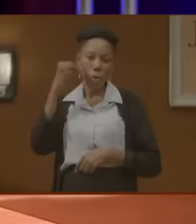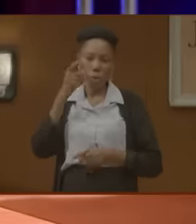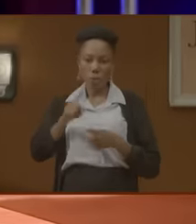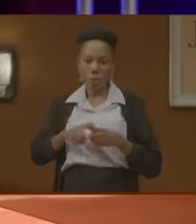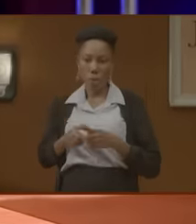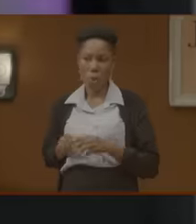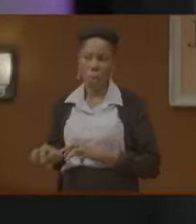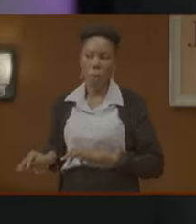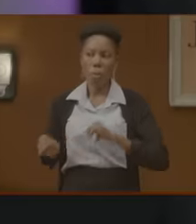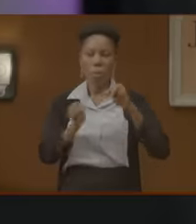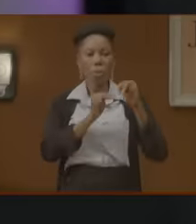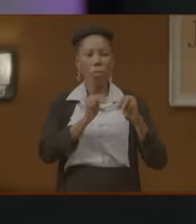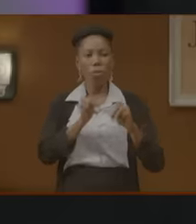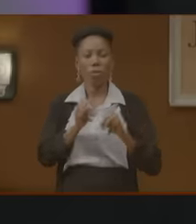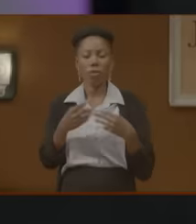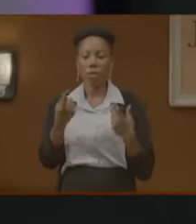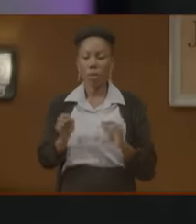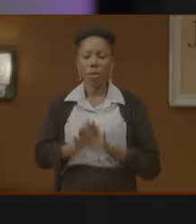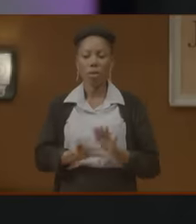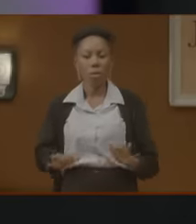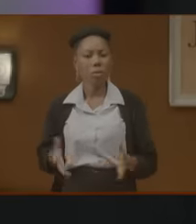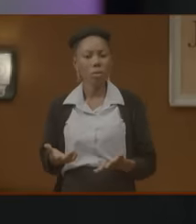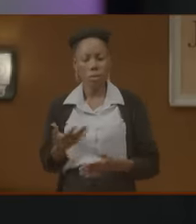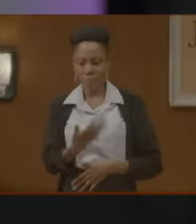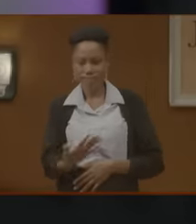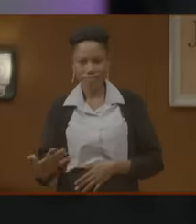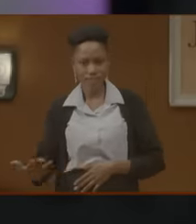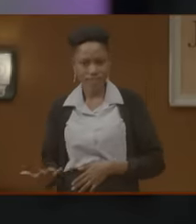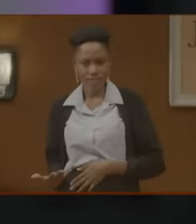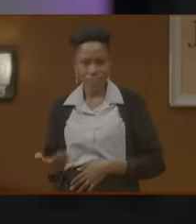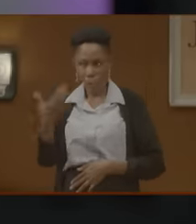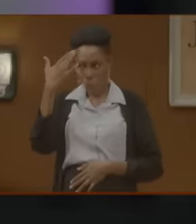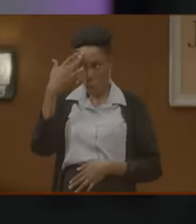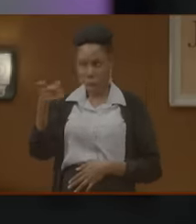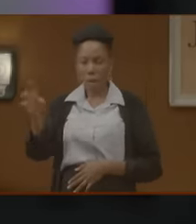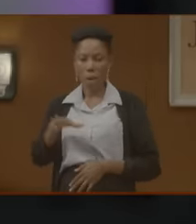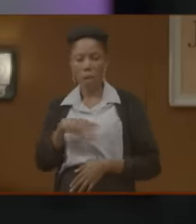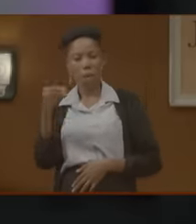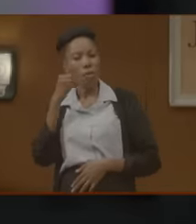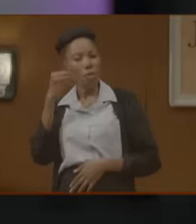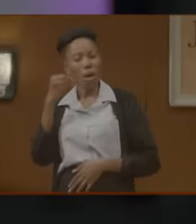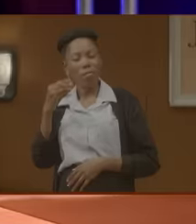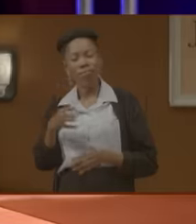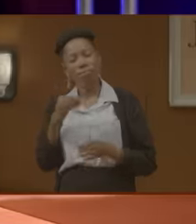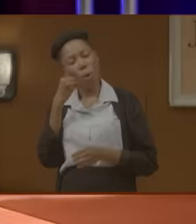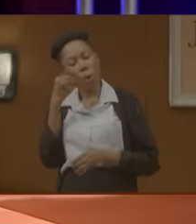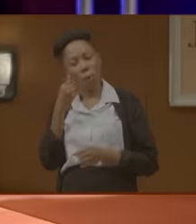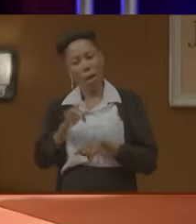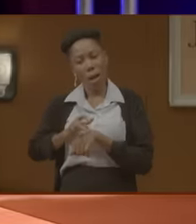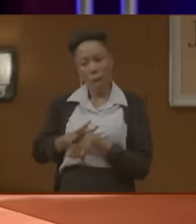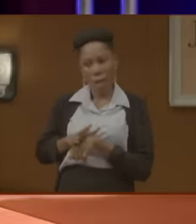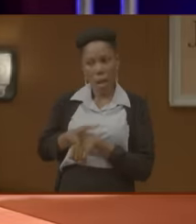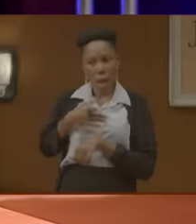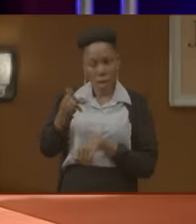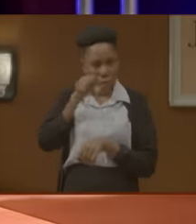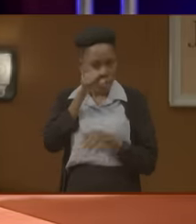things. Two, three times she had done that, to carry their things. And because I leave the house early and I get back. Now, where they